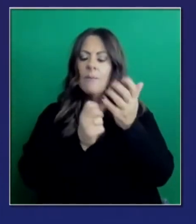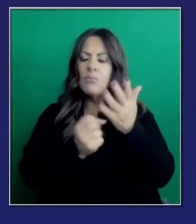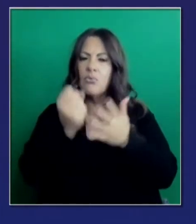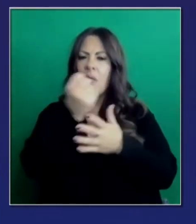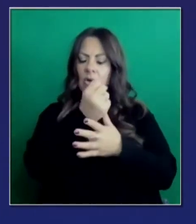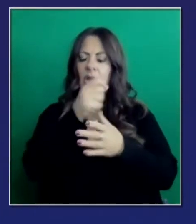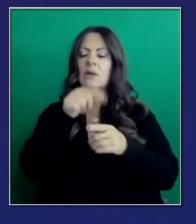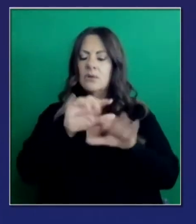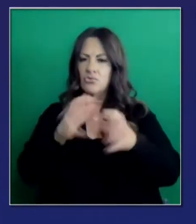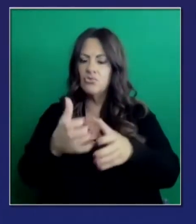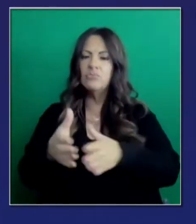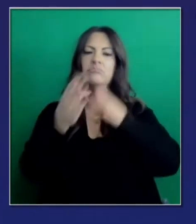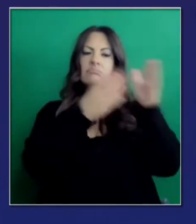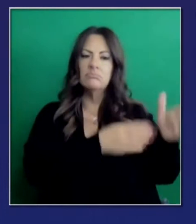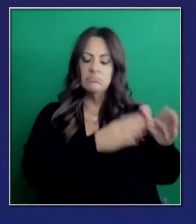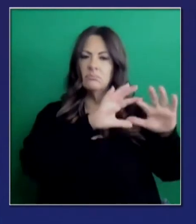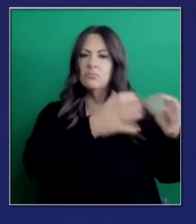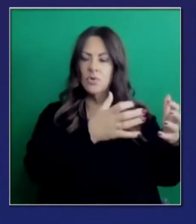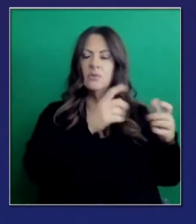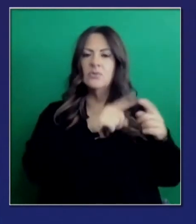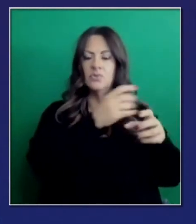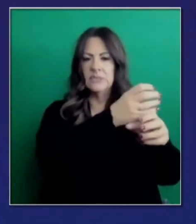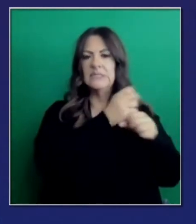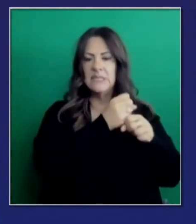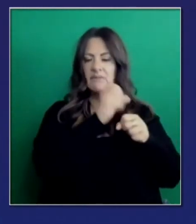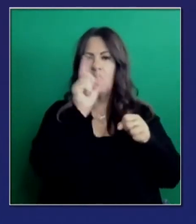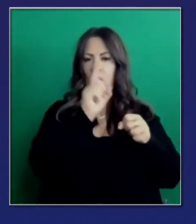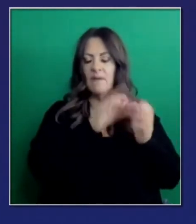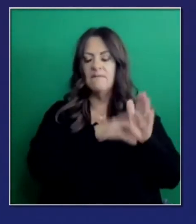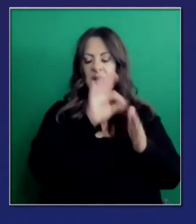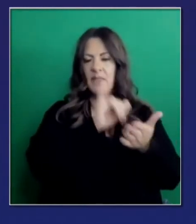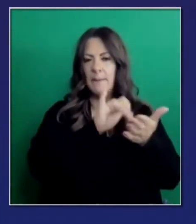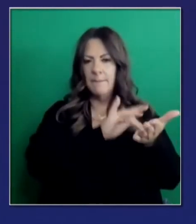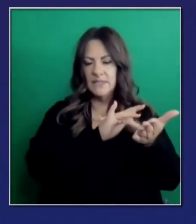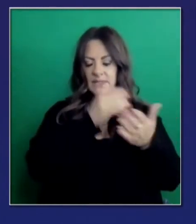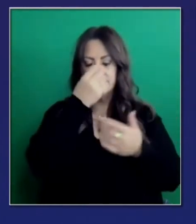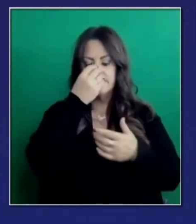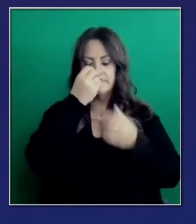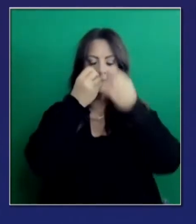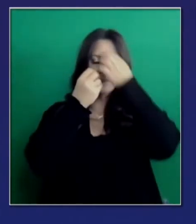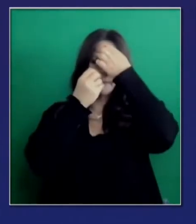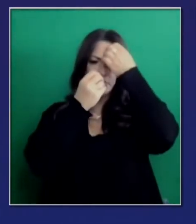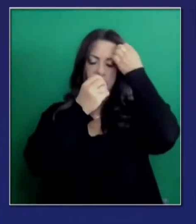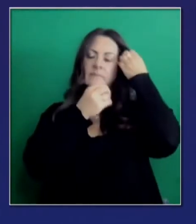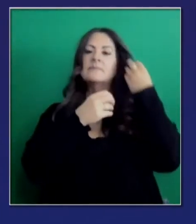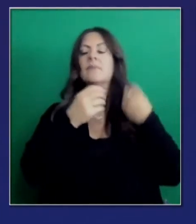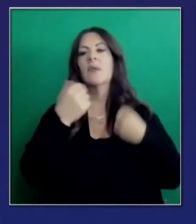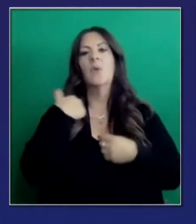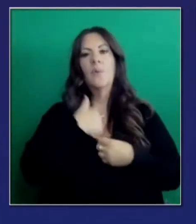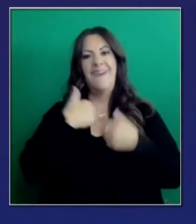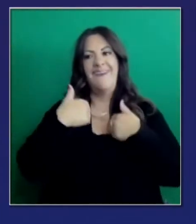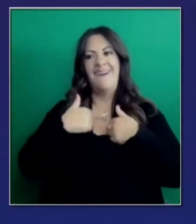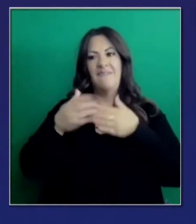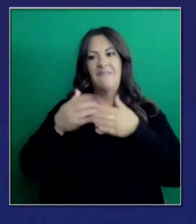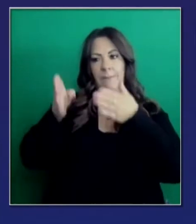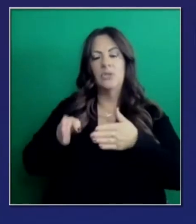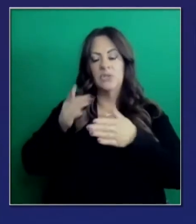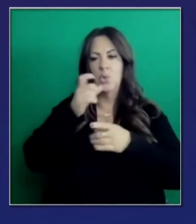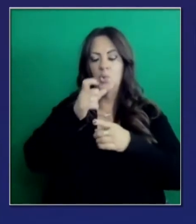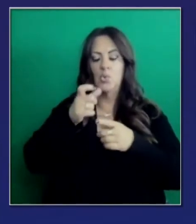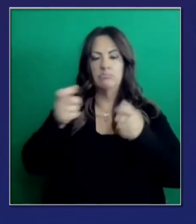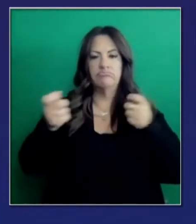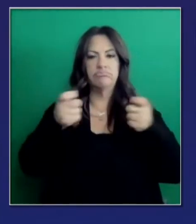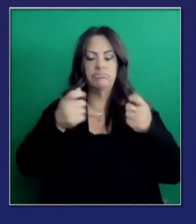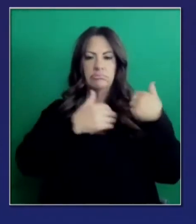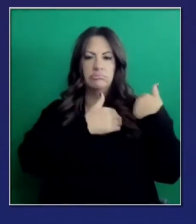broader logistics task force. We have extraordinary person, Yolanda Richardson, running those efforts, running that task force. She